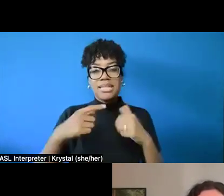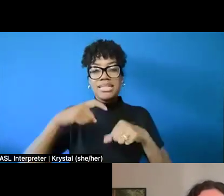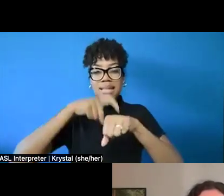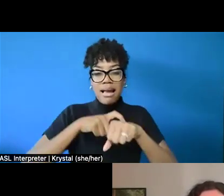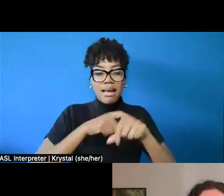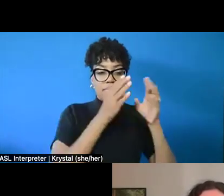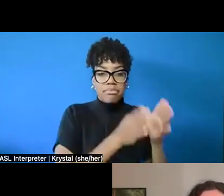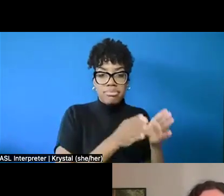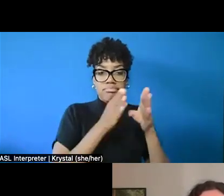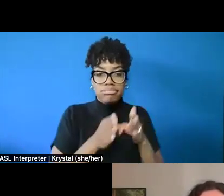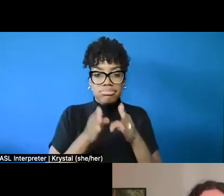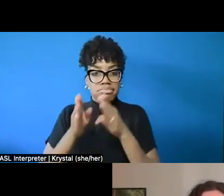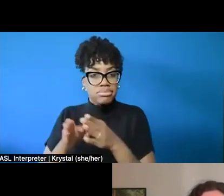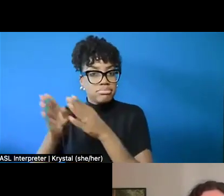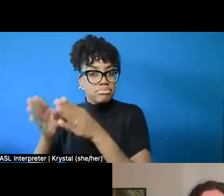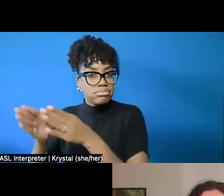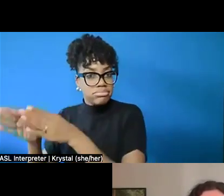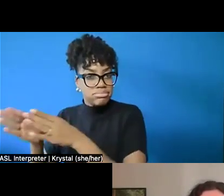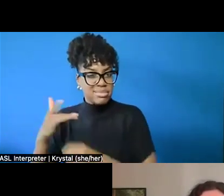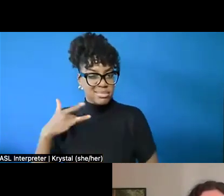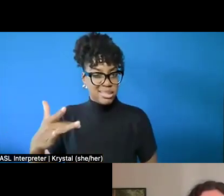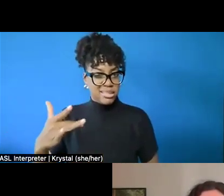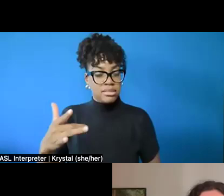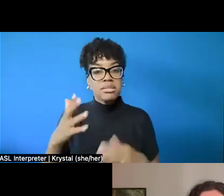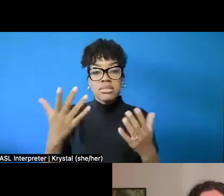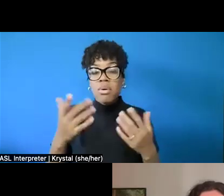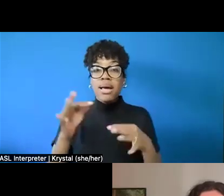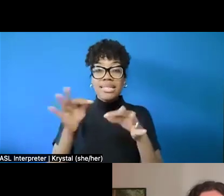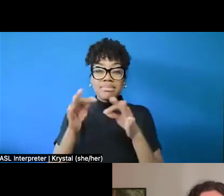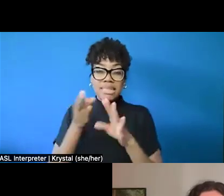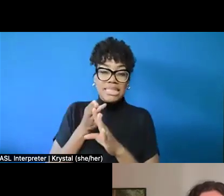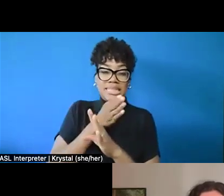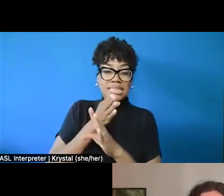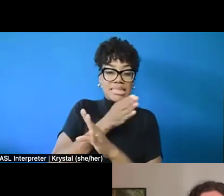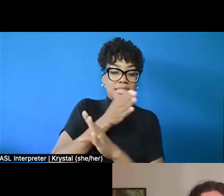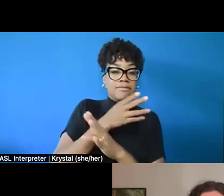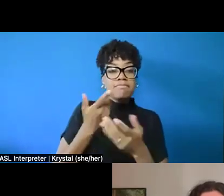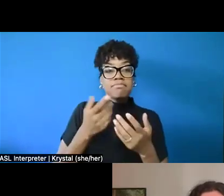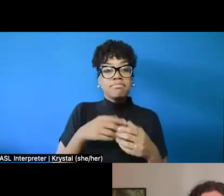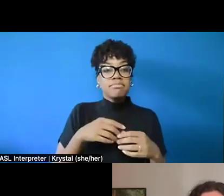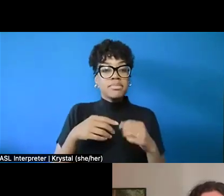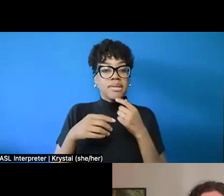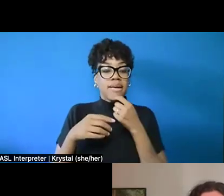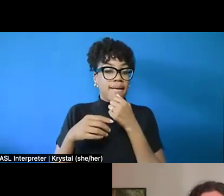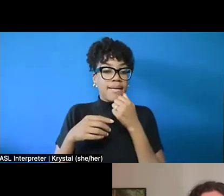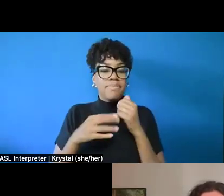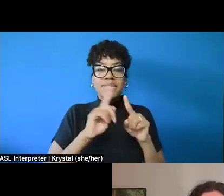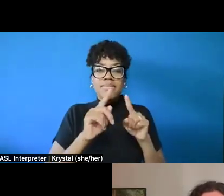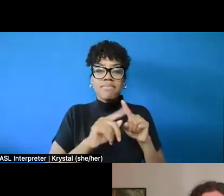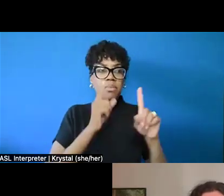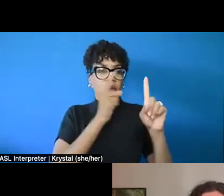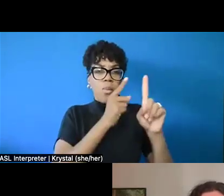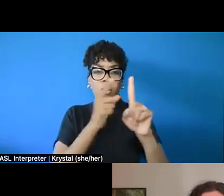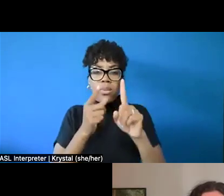of the revolution, the stakes, the different goals of different groups, and I